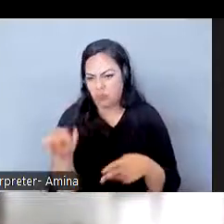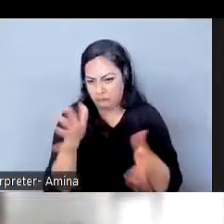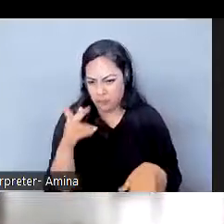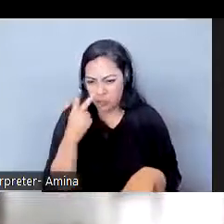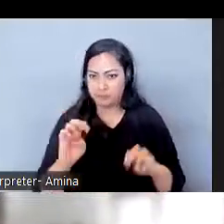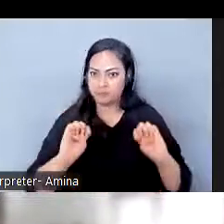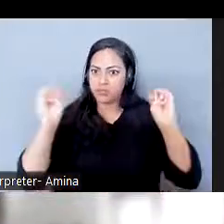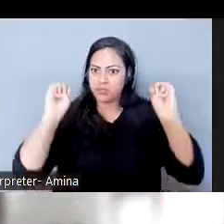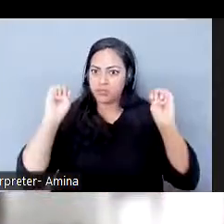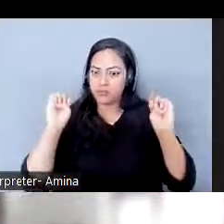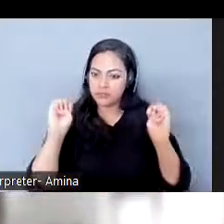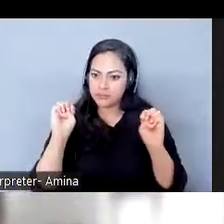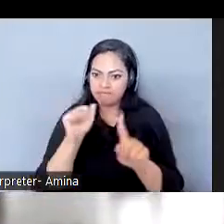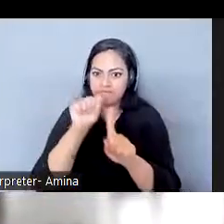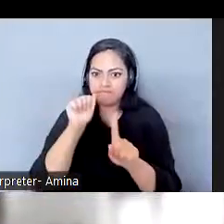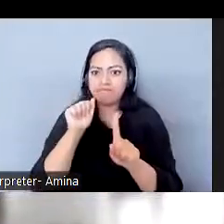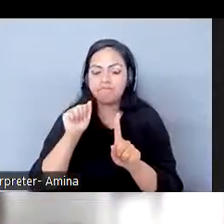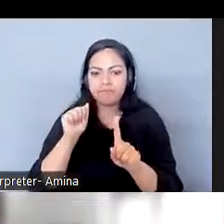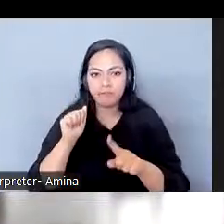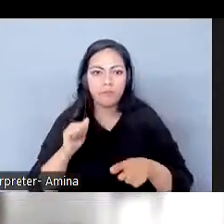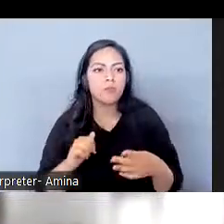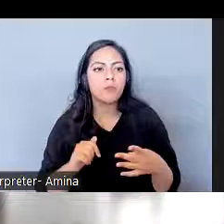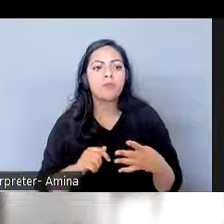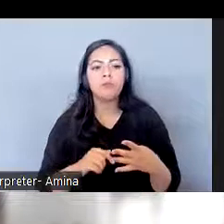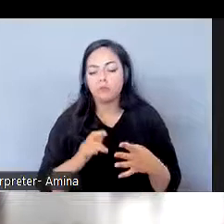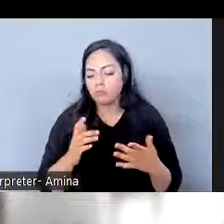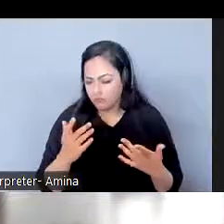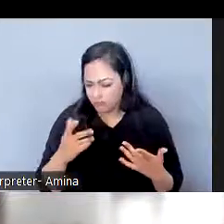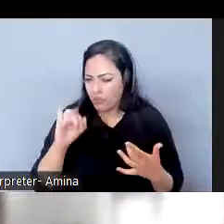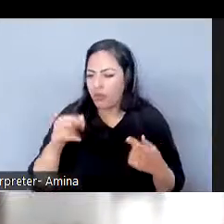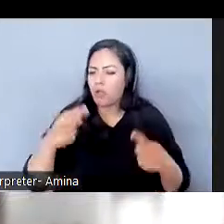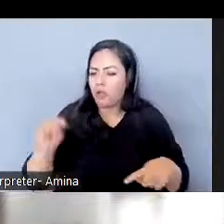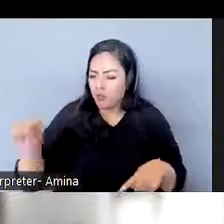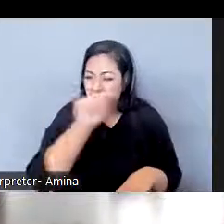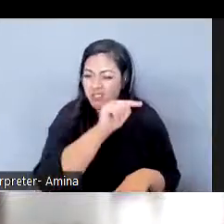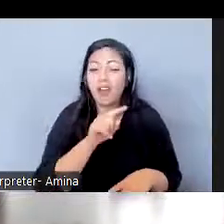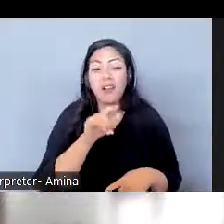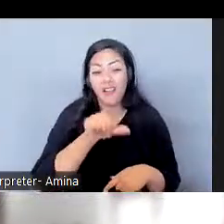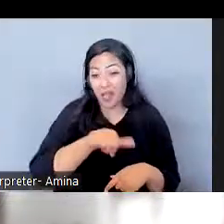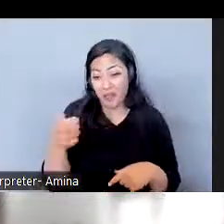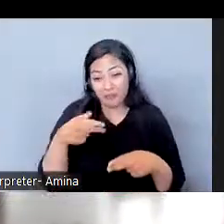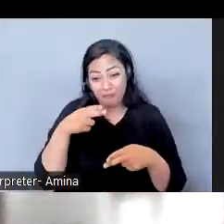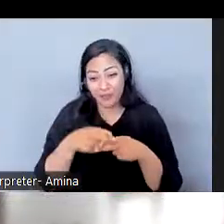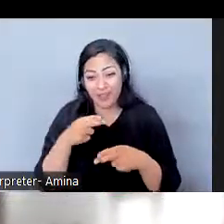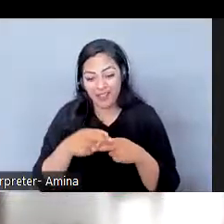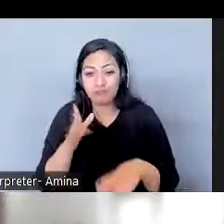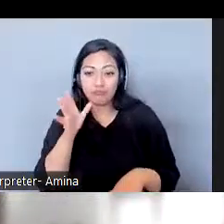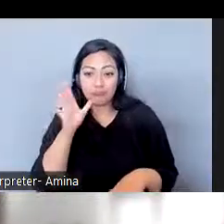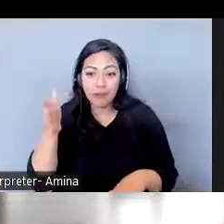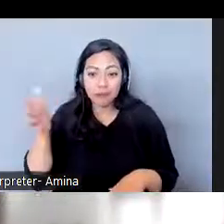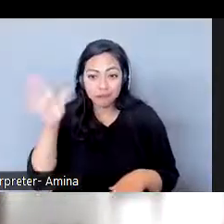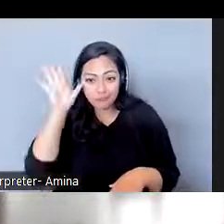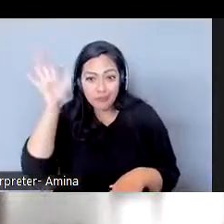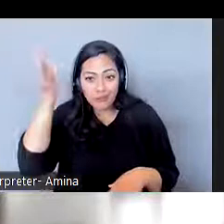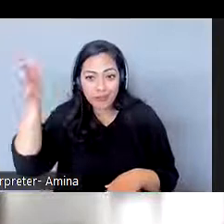very, very popular one. It's also known as a grandparent scam, is another way they call it. So the